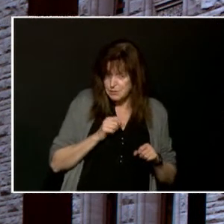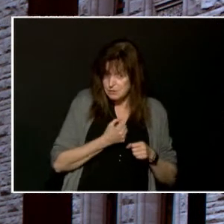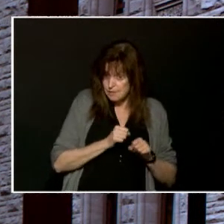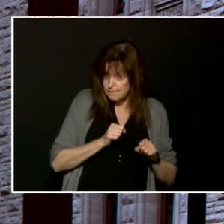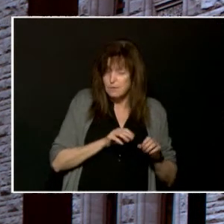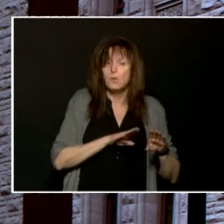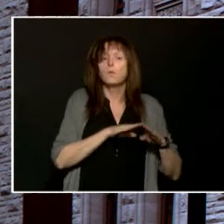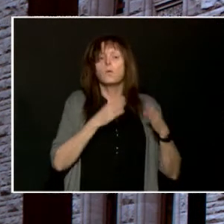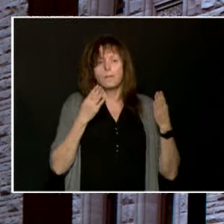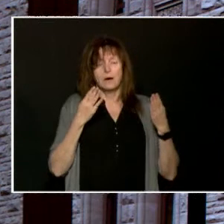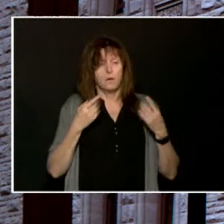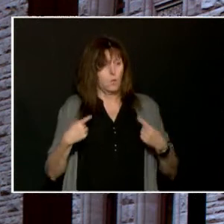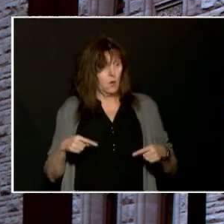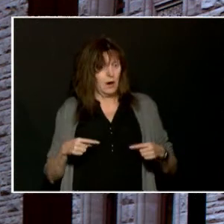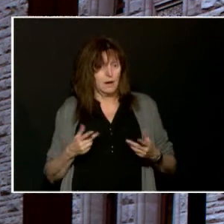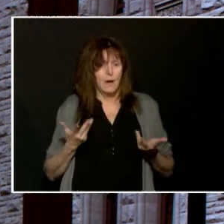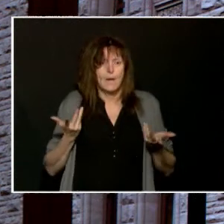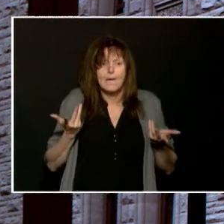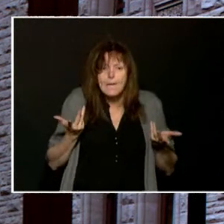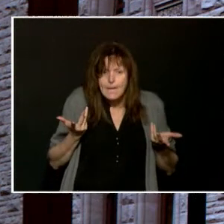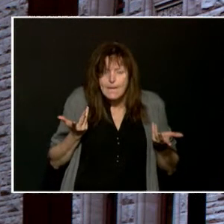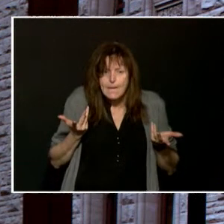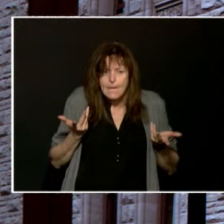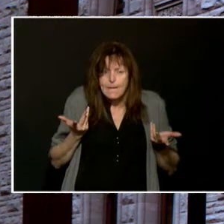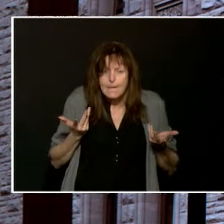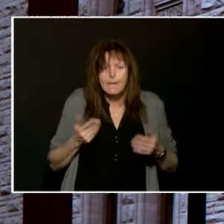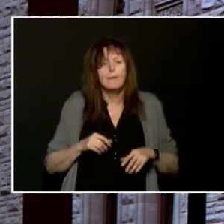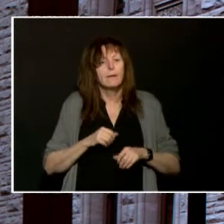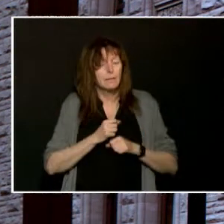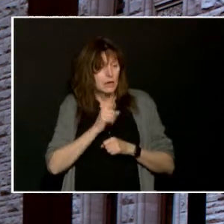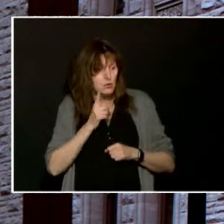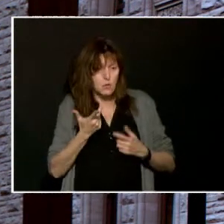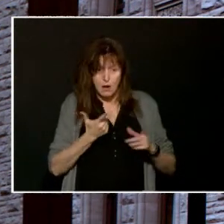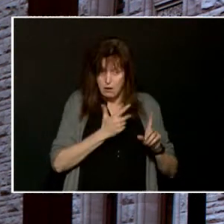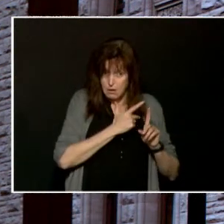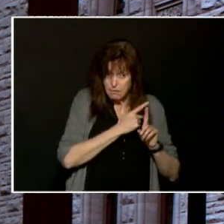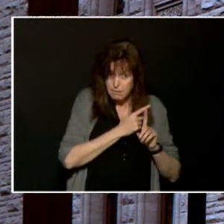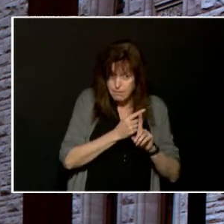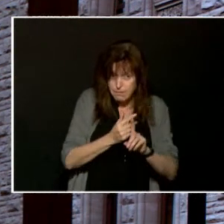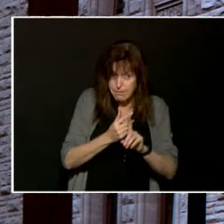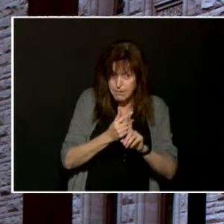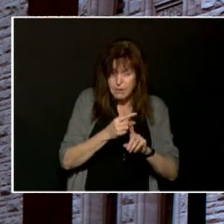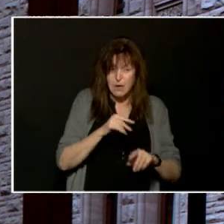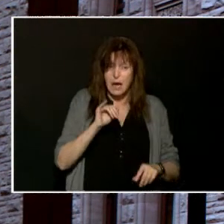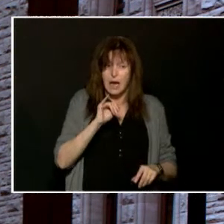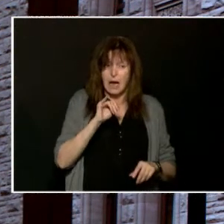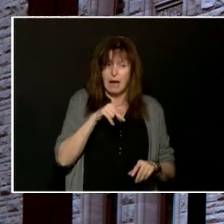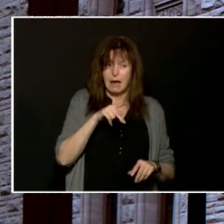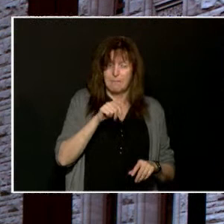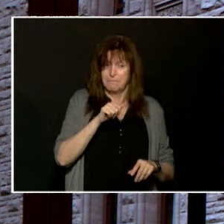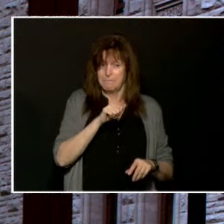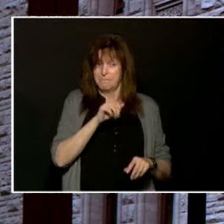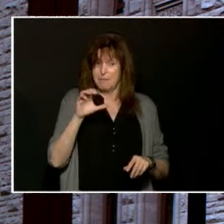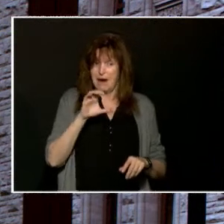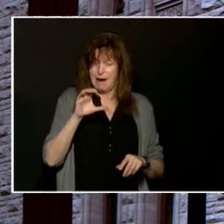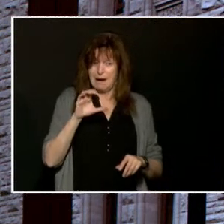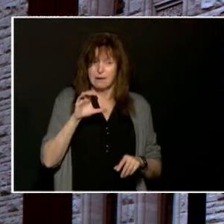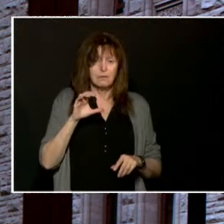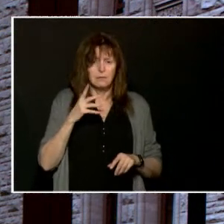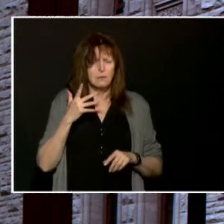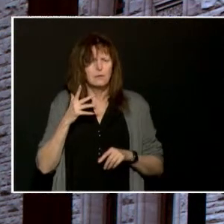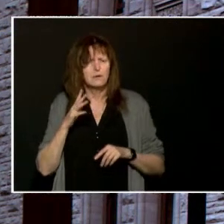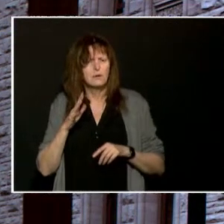sure the IPAC aspects are all there in place, and the parents, of course, are reassured and are satisfied for the safety and well-being of their